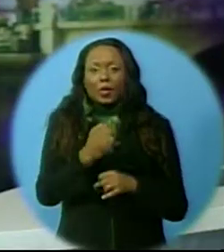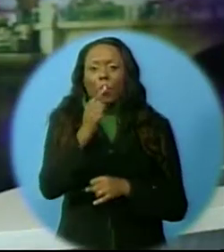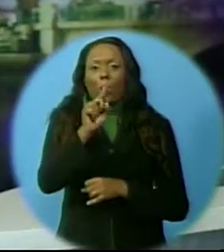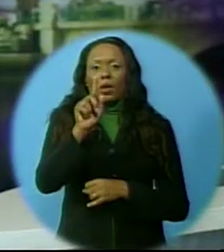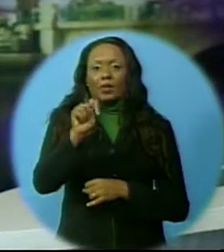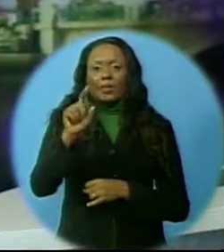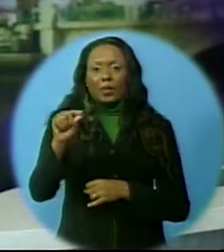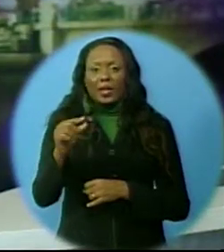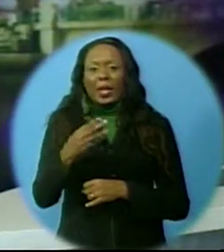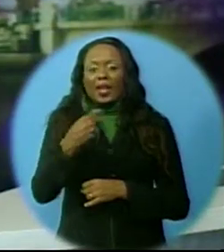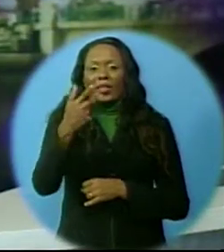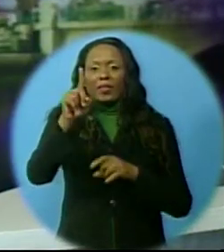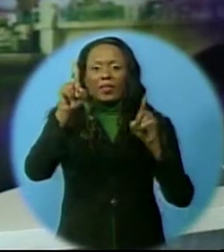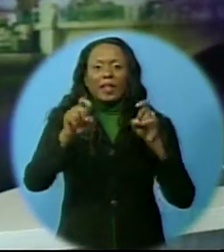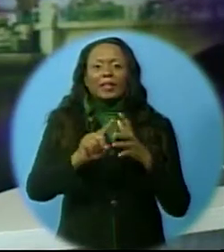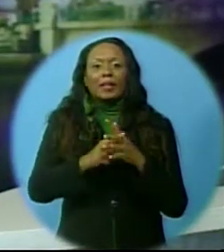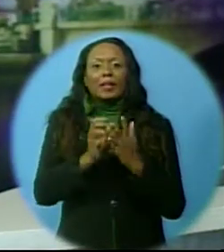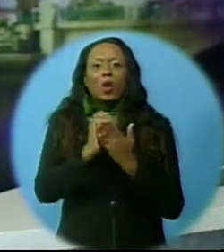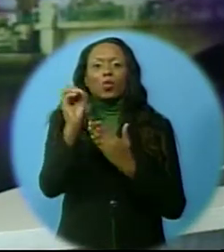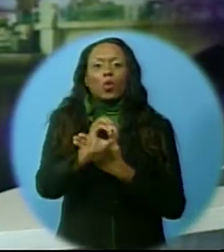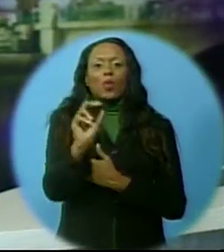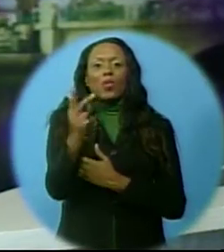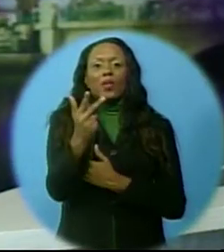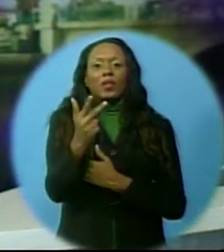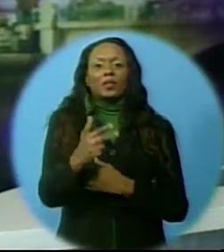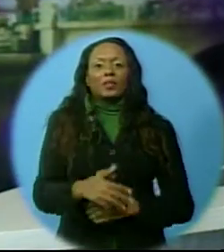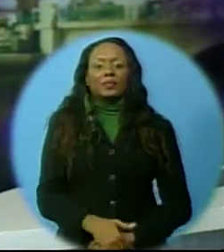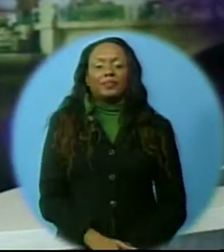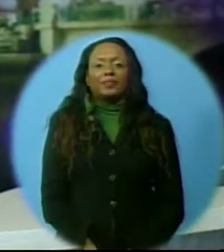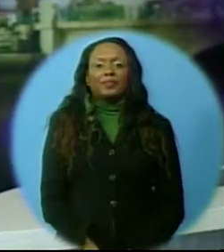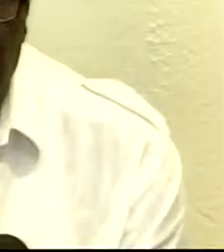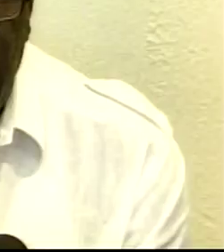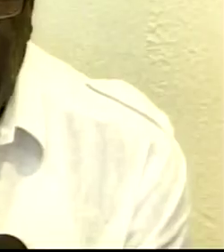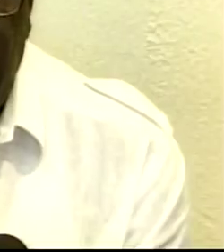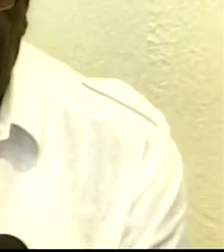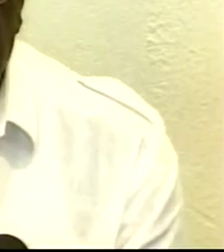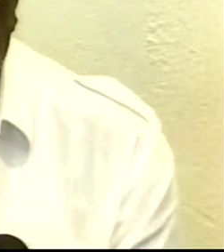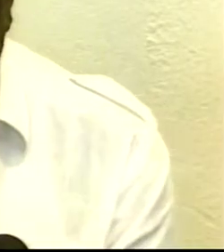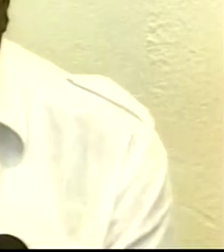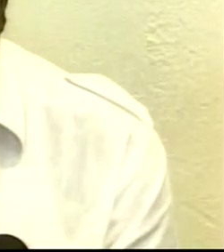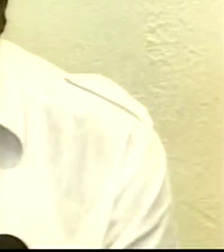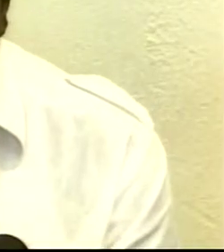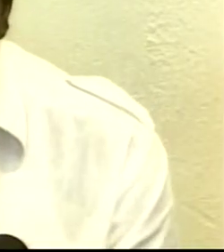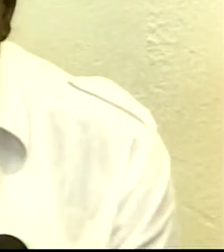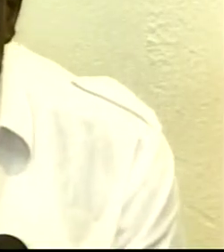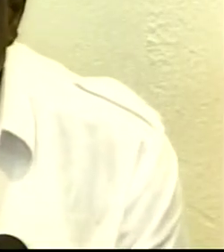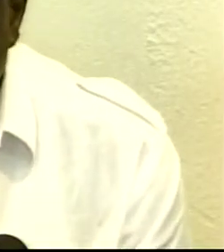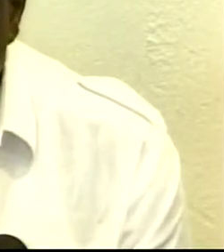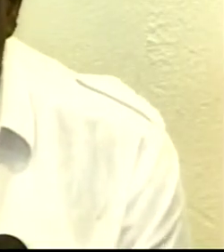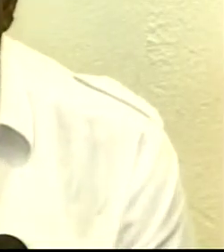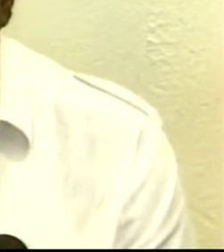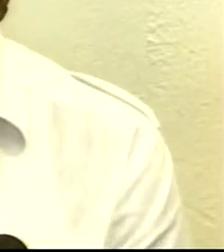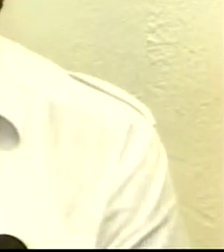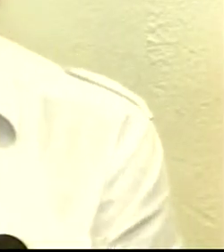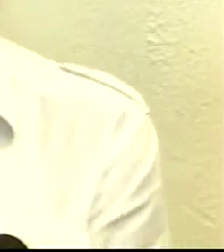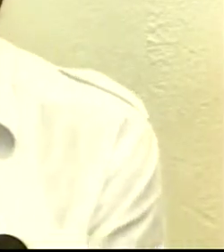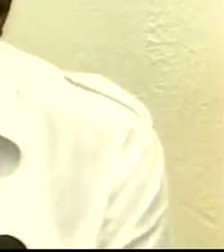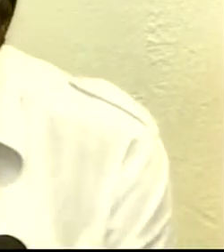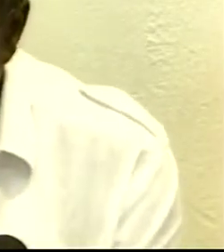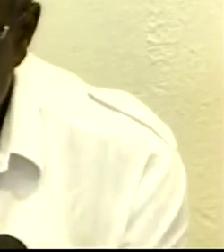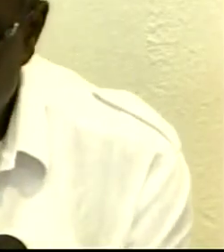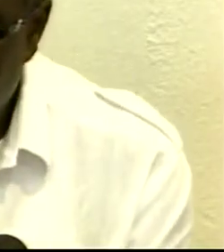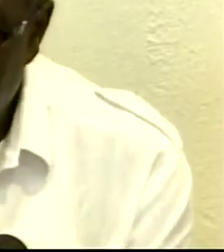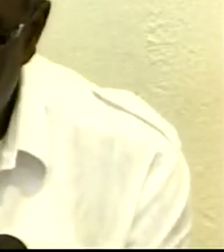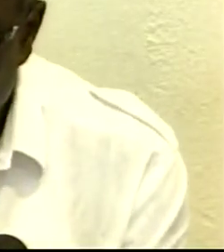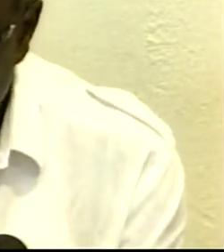and 3 tests, starting on October 3rd. Marlon has been a top-class player for quite a while. He might have had a bit